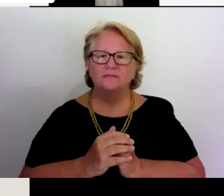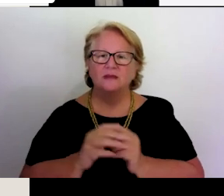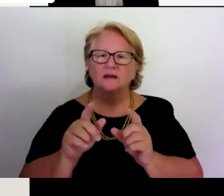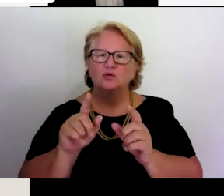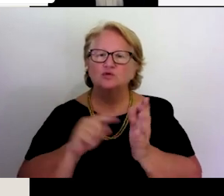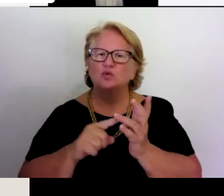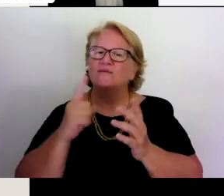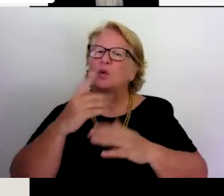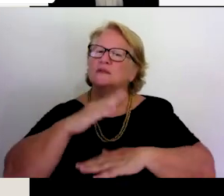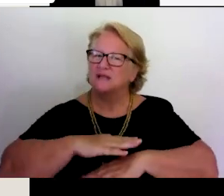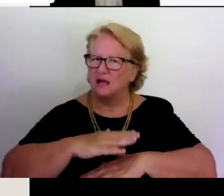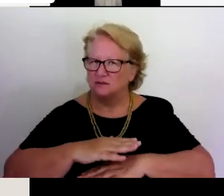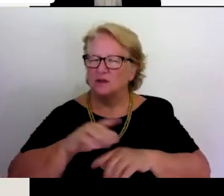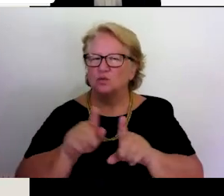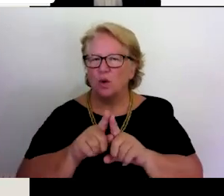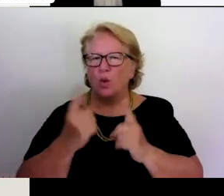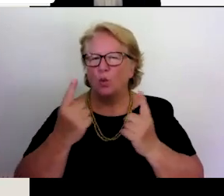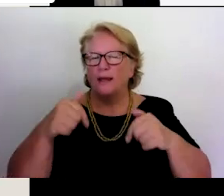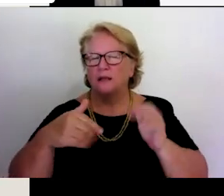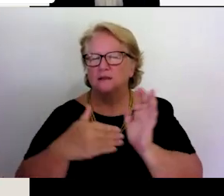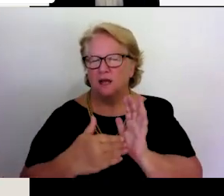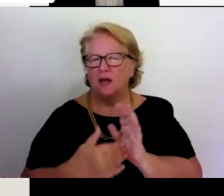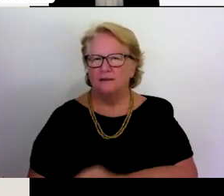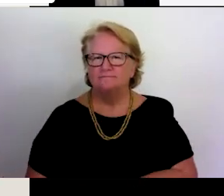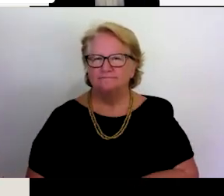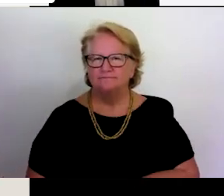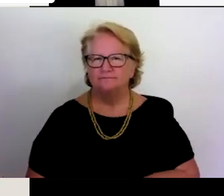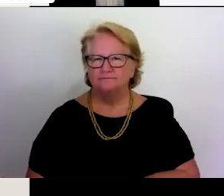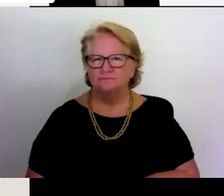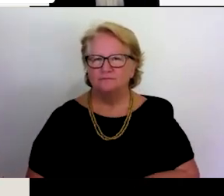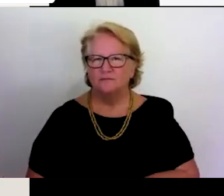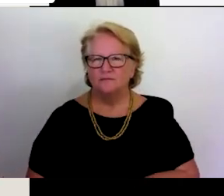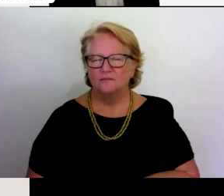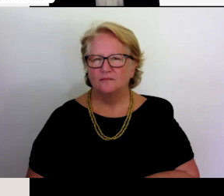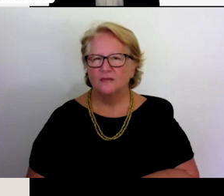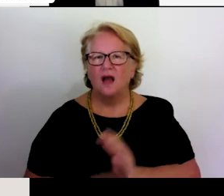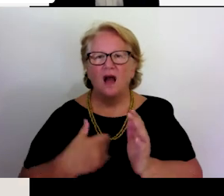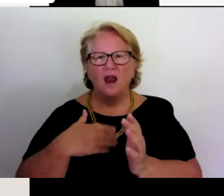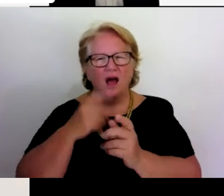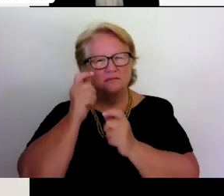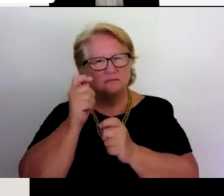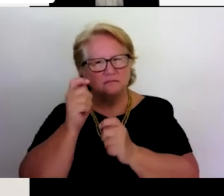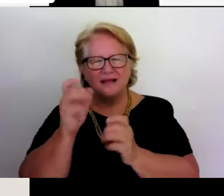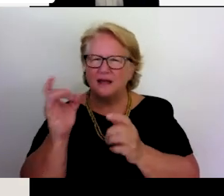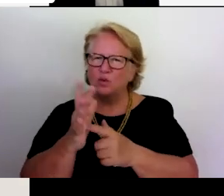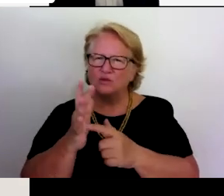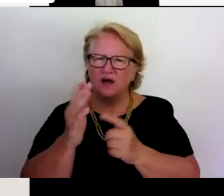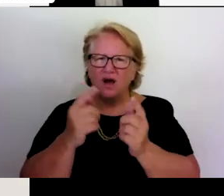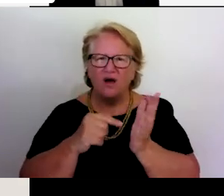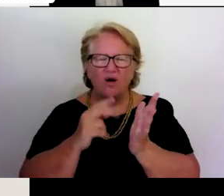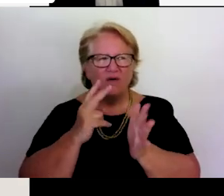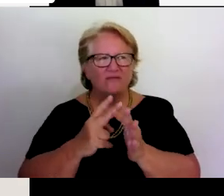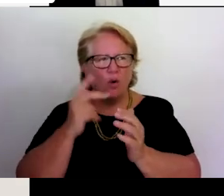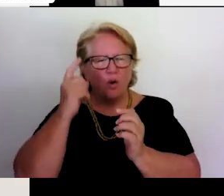First Nations people present today. I'd like to acknowledge the importance of cognitive disability to our First